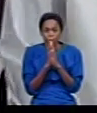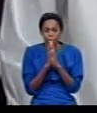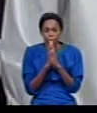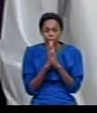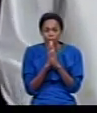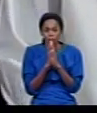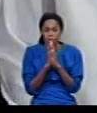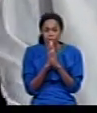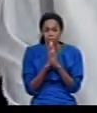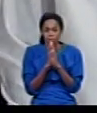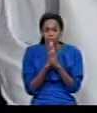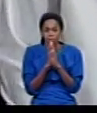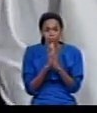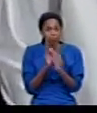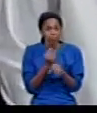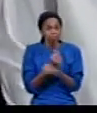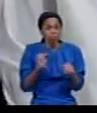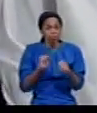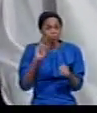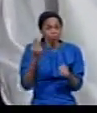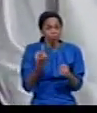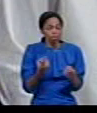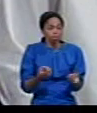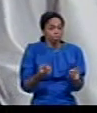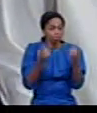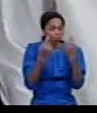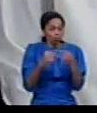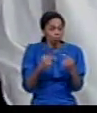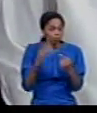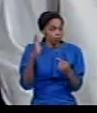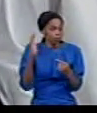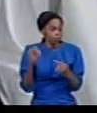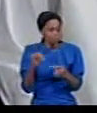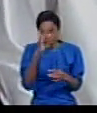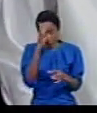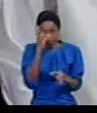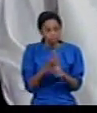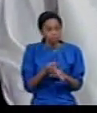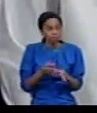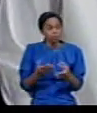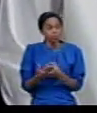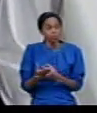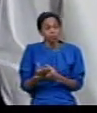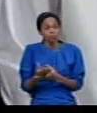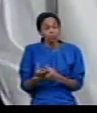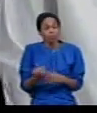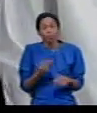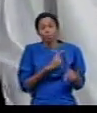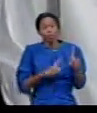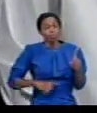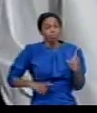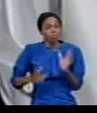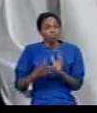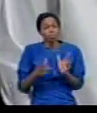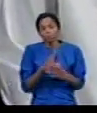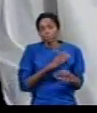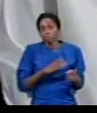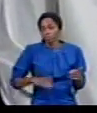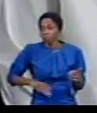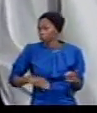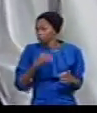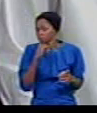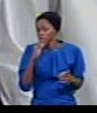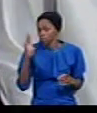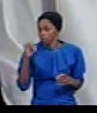Salvation only comes by faith through the Lord Jesus Christ, not by good